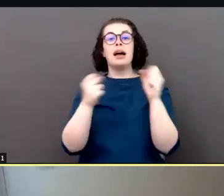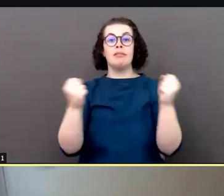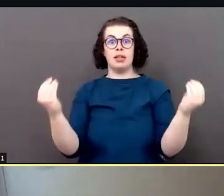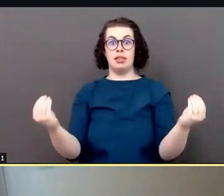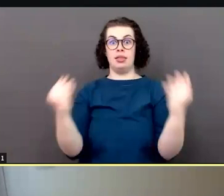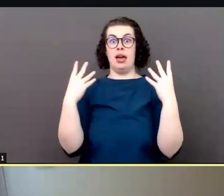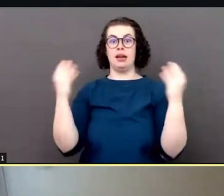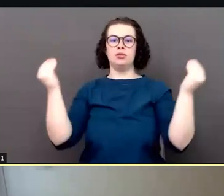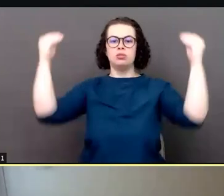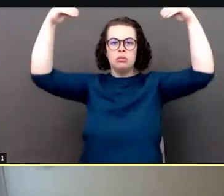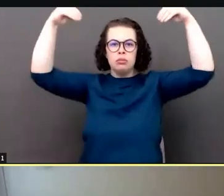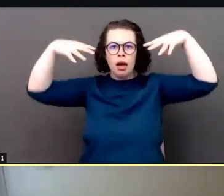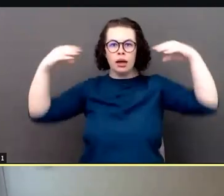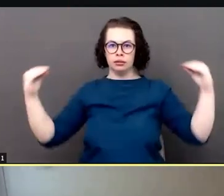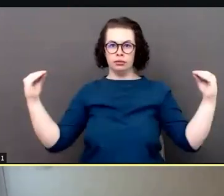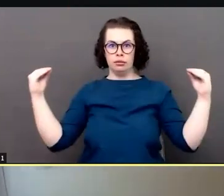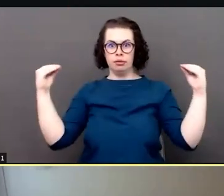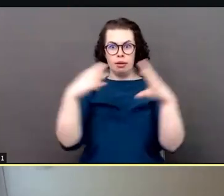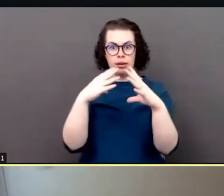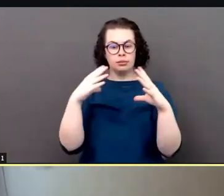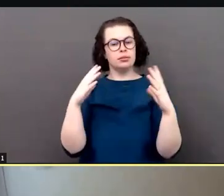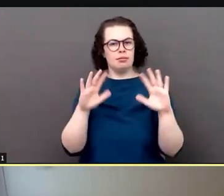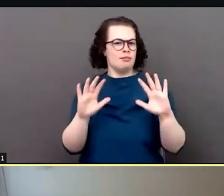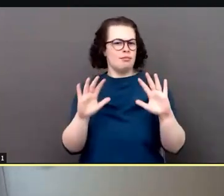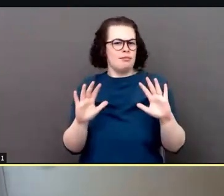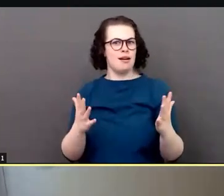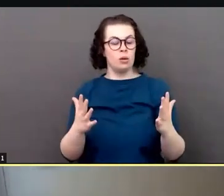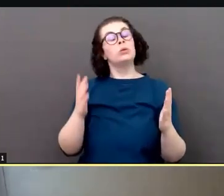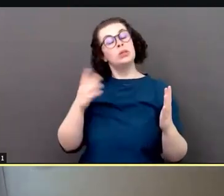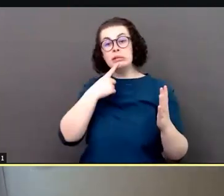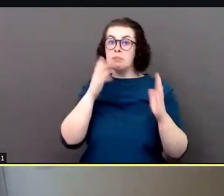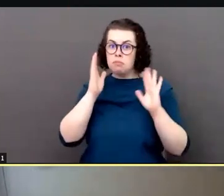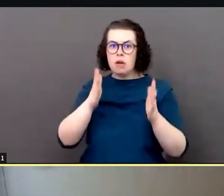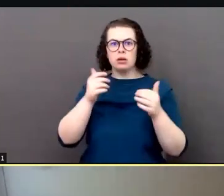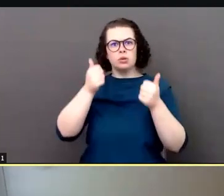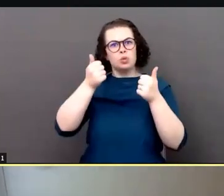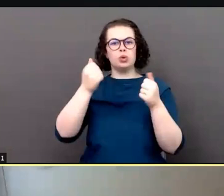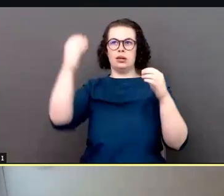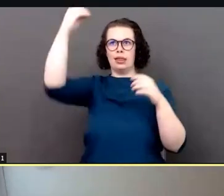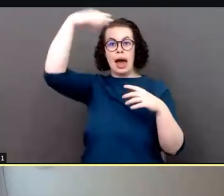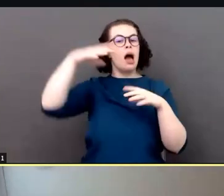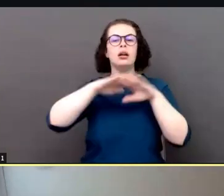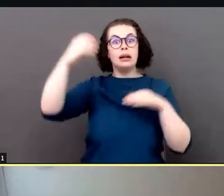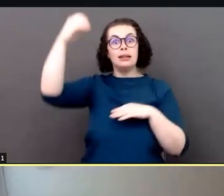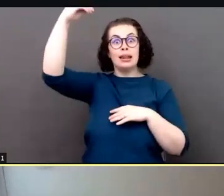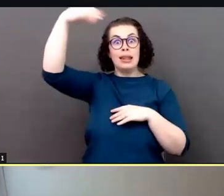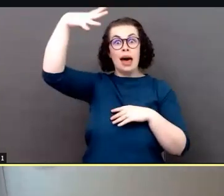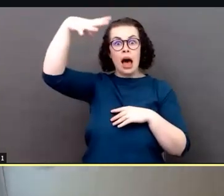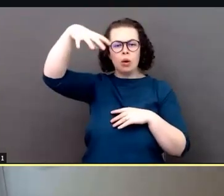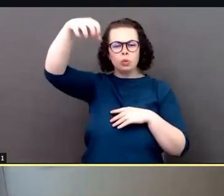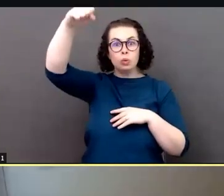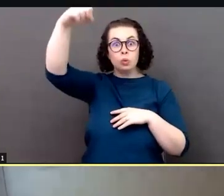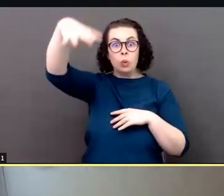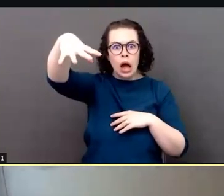is something very often specified in the TR. So we give an idea as to what should you